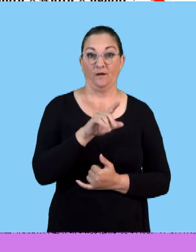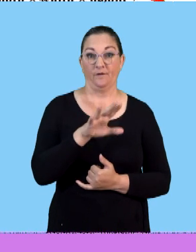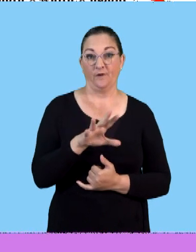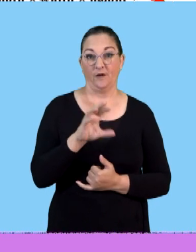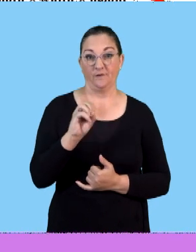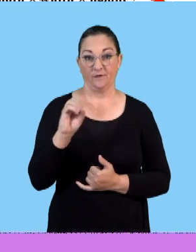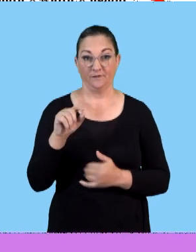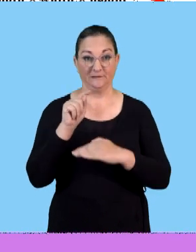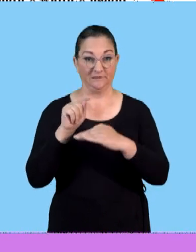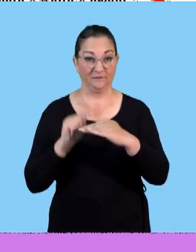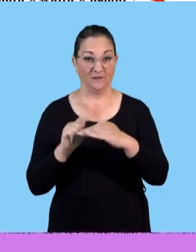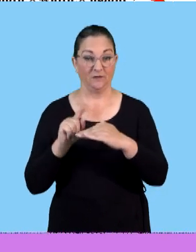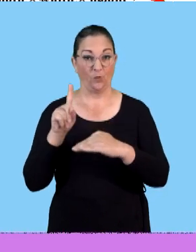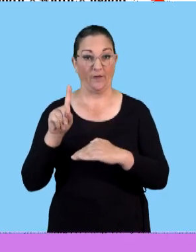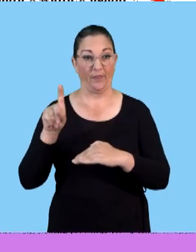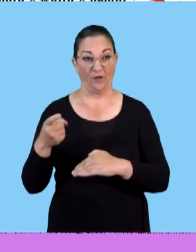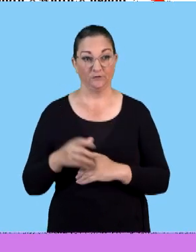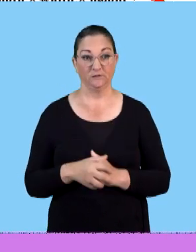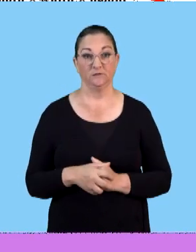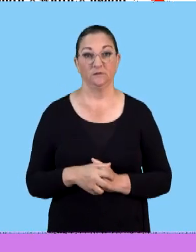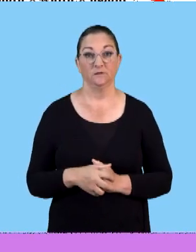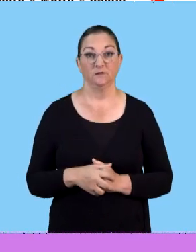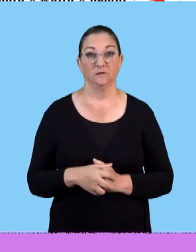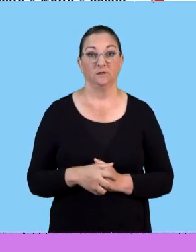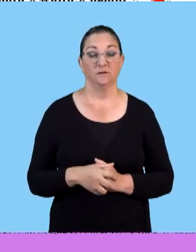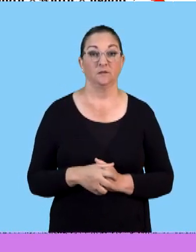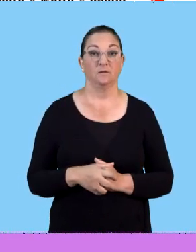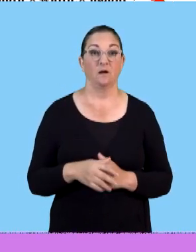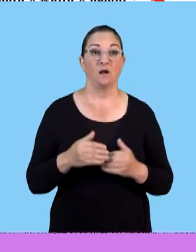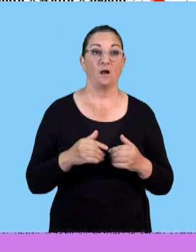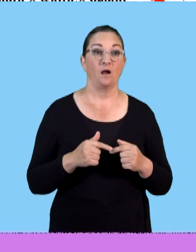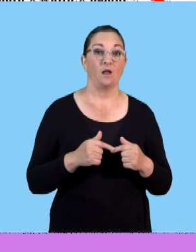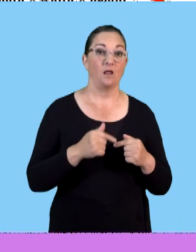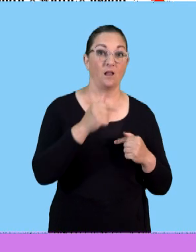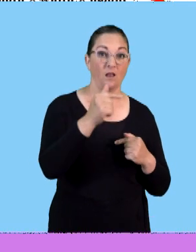is 1500 divided by 1000. So